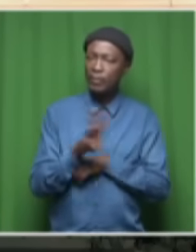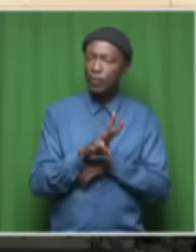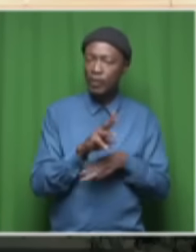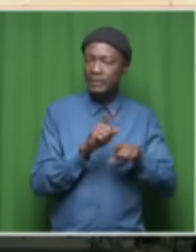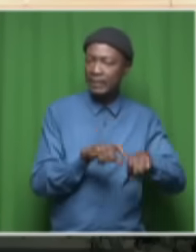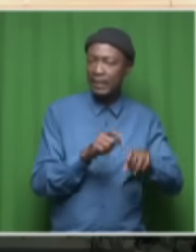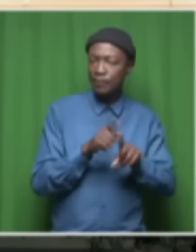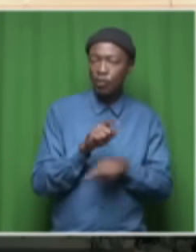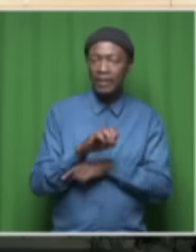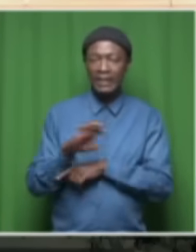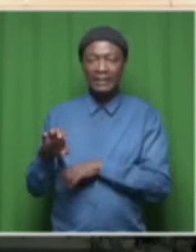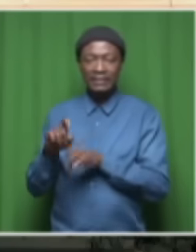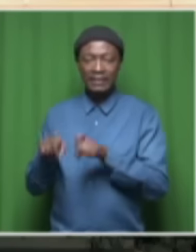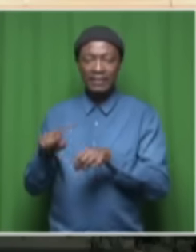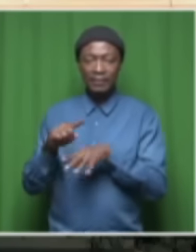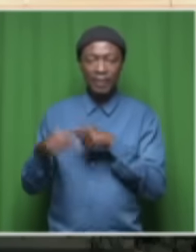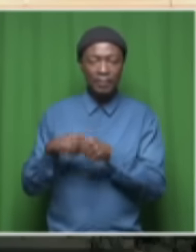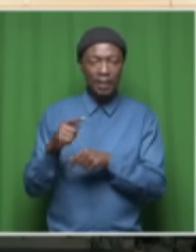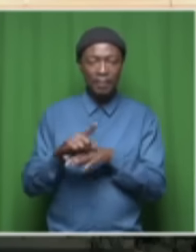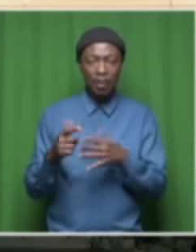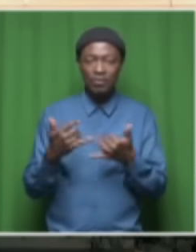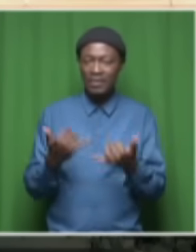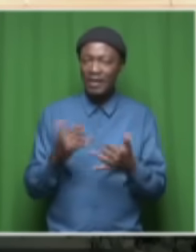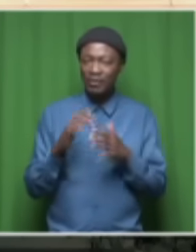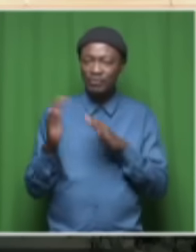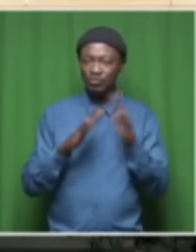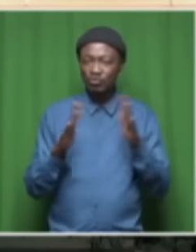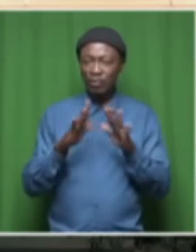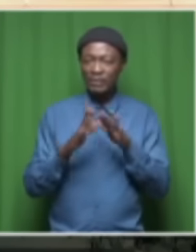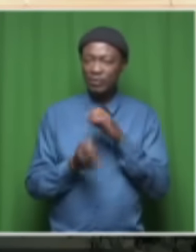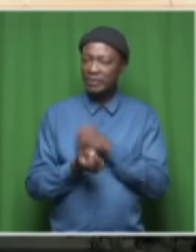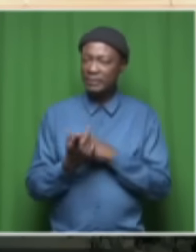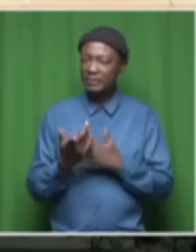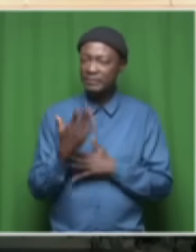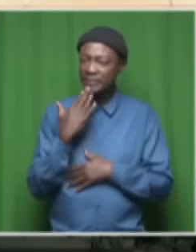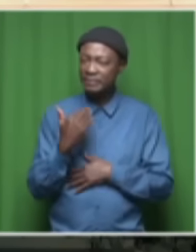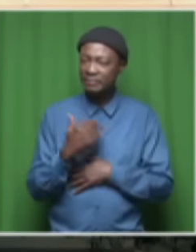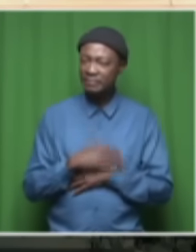Eastern Cape in terms of the current storms and where we're at.